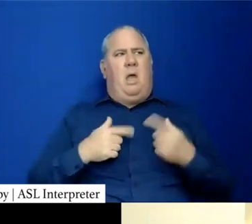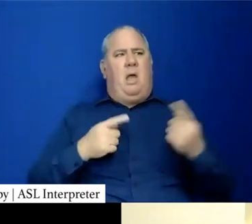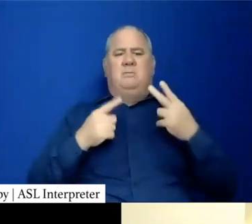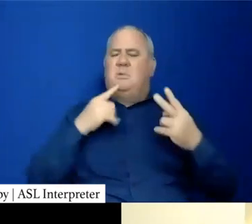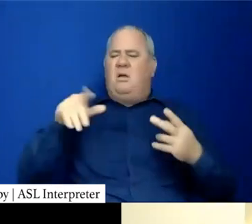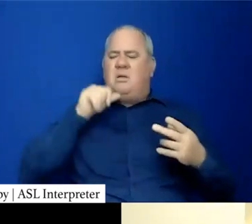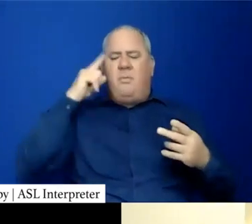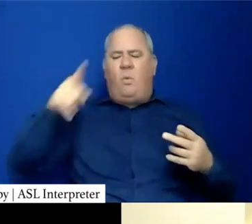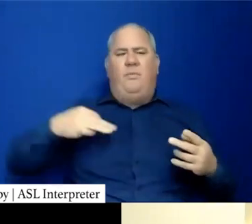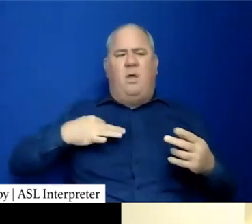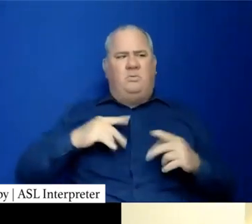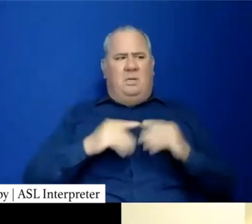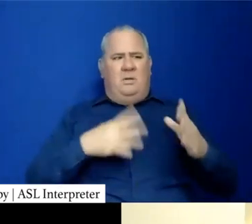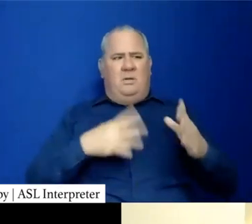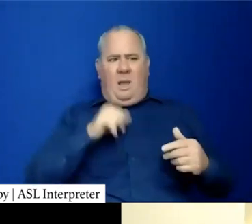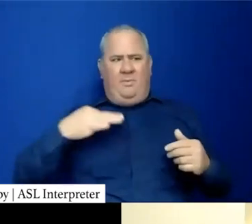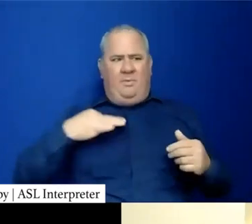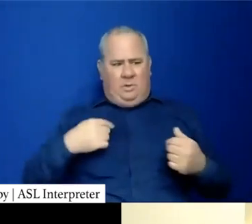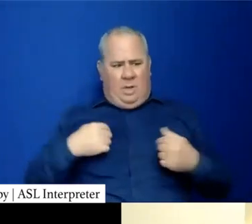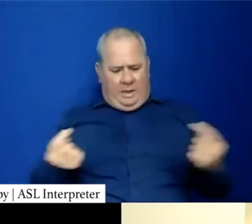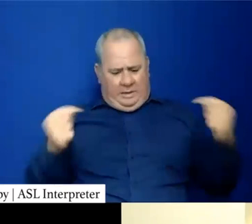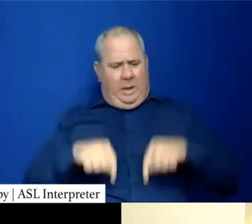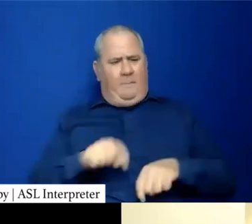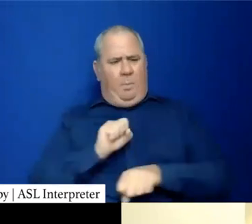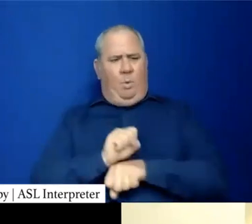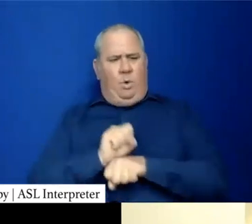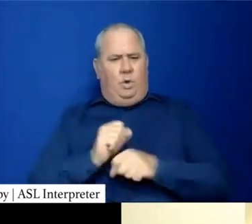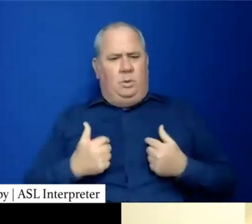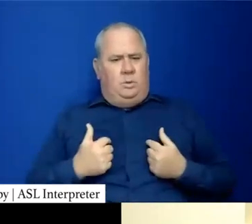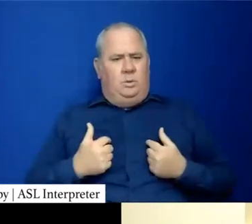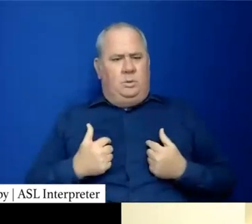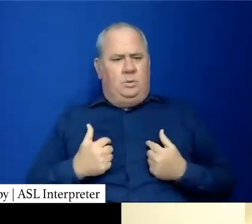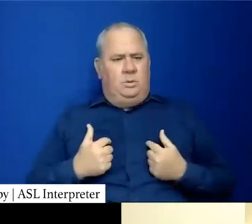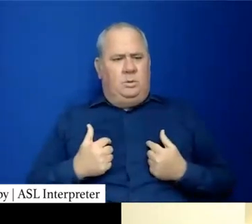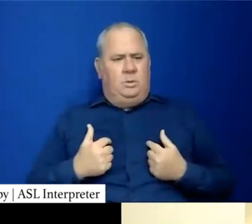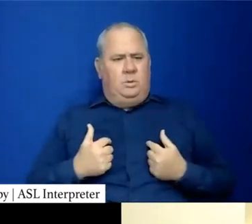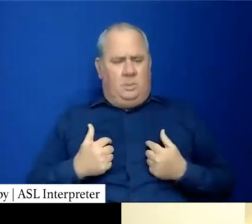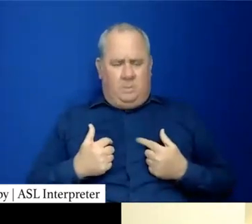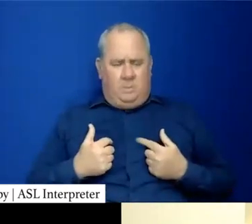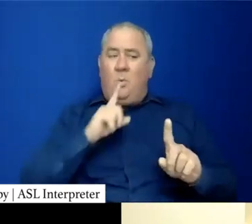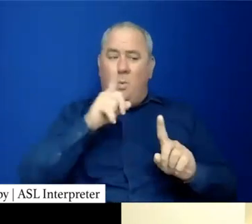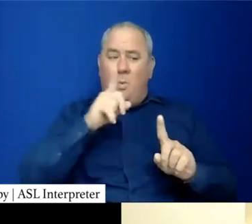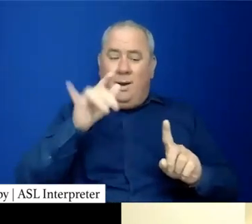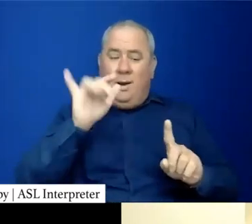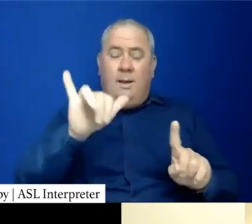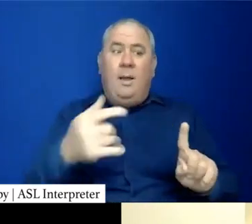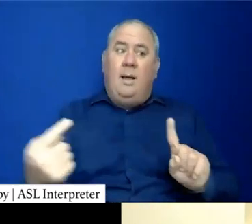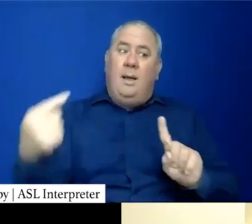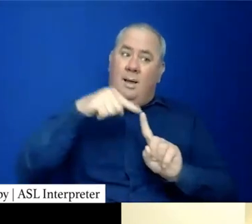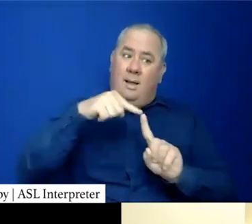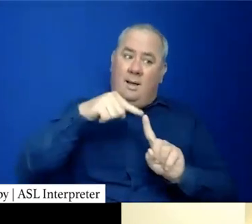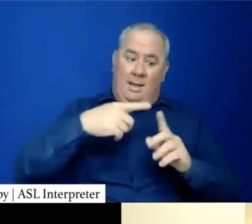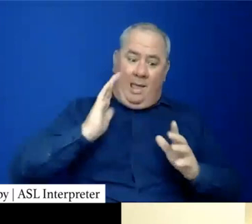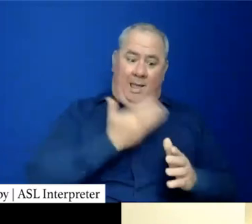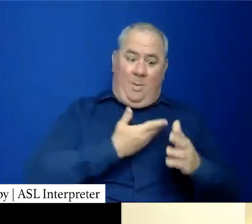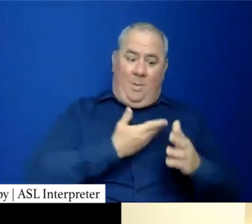here. And yeah, like, I think it comes back around to what we were saying at the very beginning of this discussion, the idea that you can either